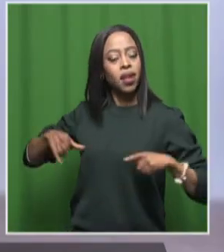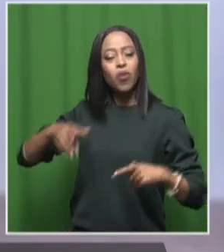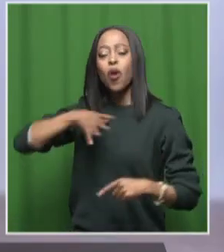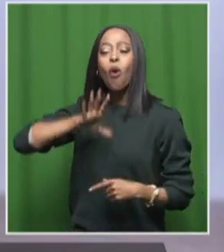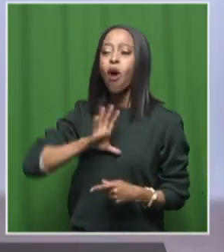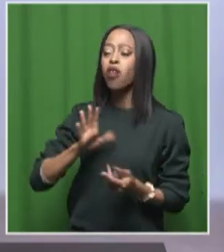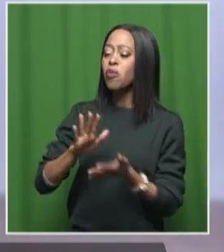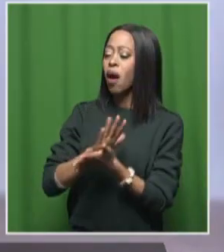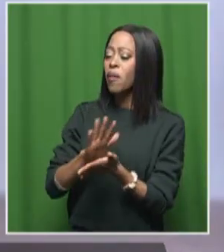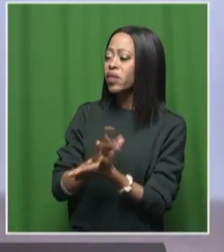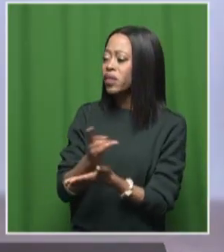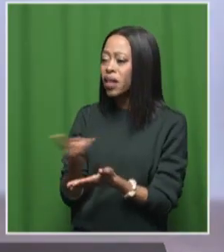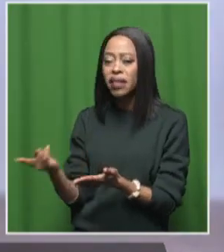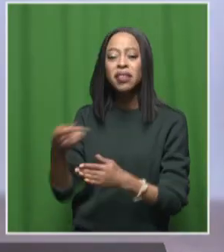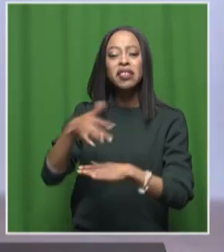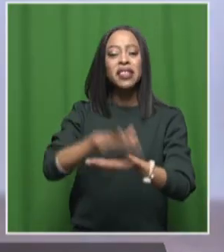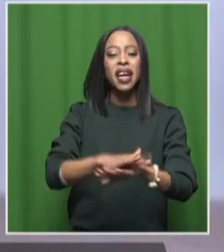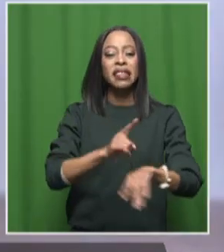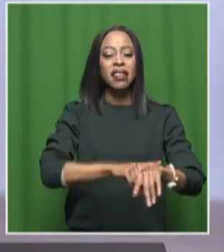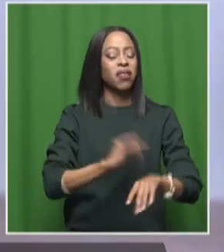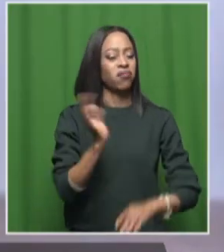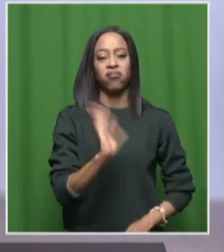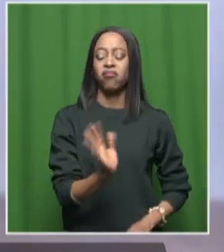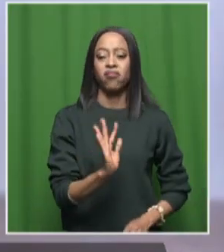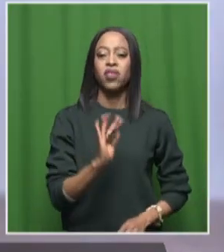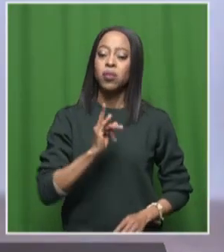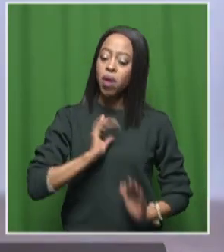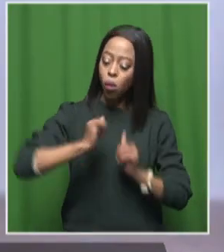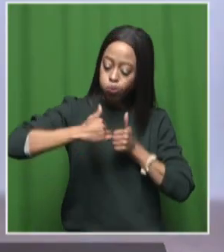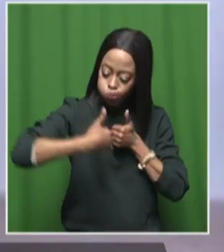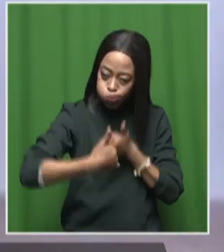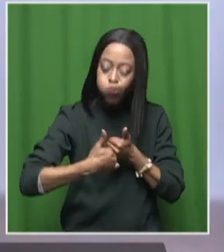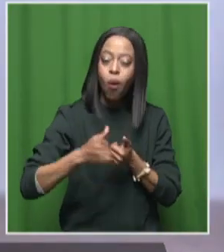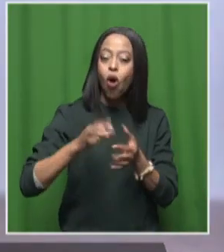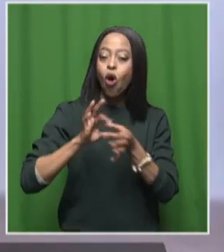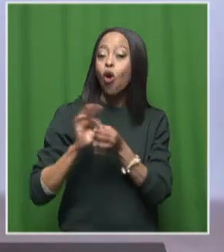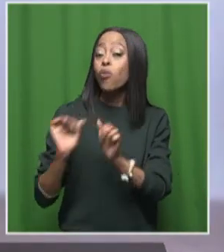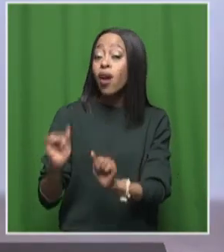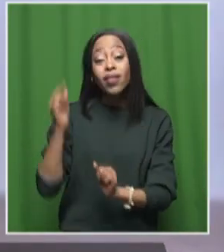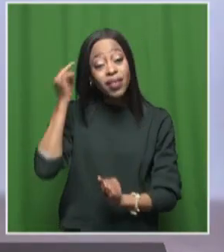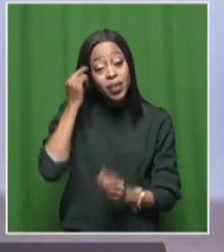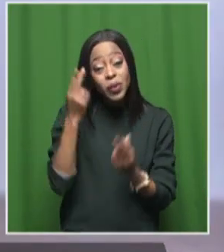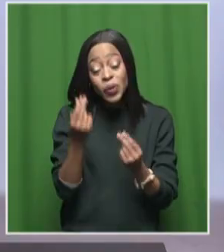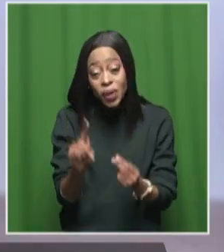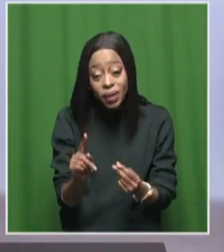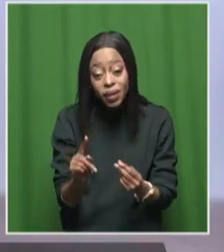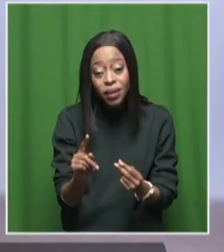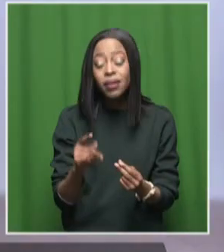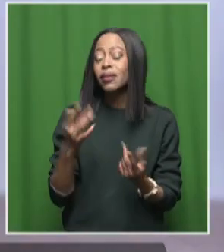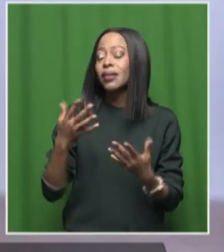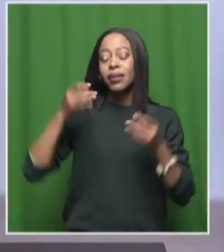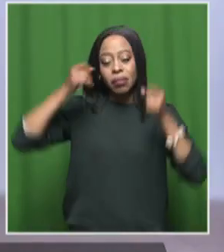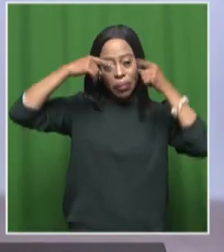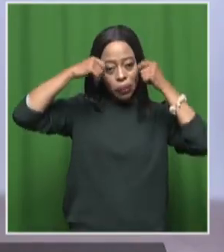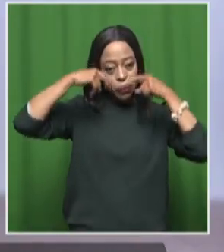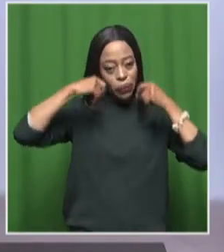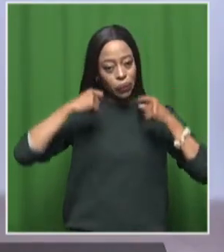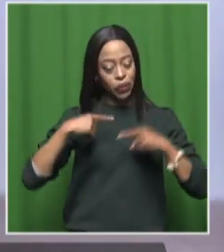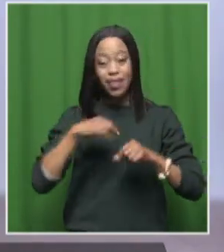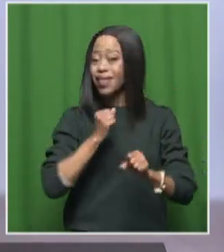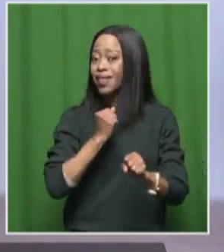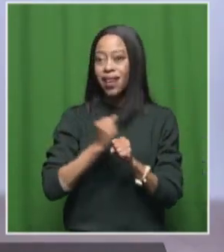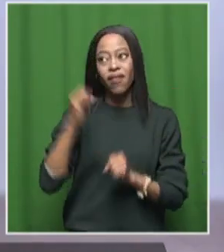it while you guys have passed on. And I sat down with him at his home. And guess what he did? Tears started rolling down his face because he never thought